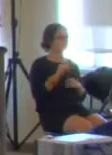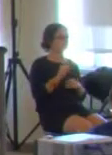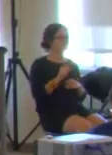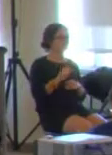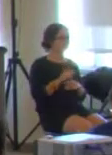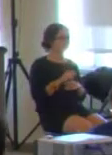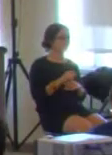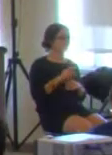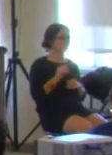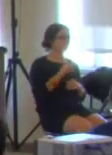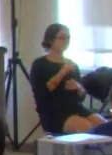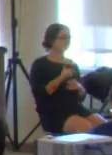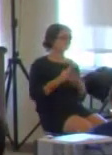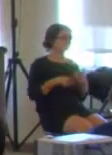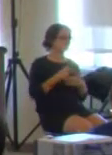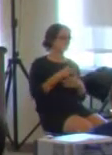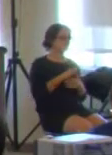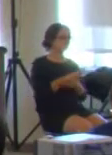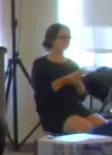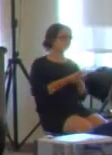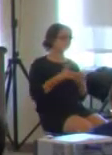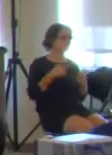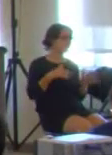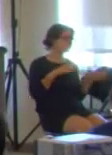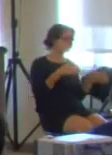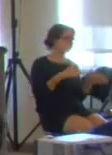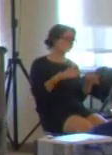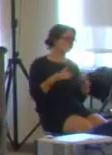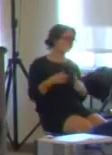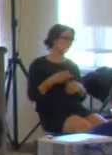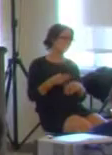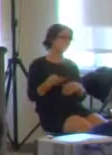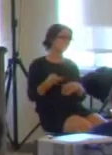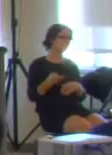all the disability programs there. So I've been working on a couple of student